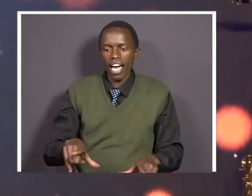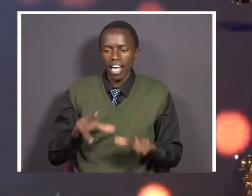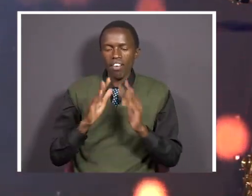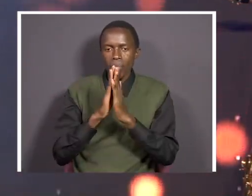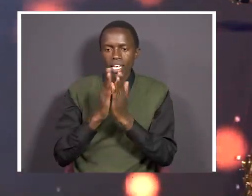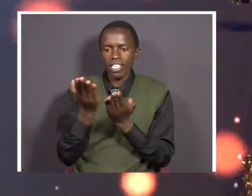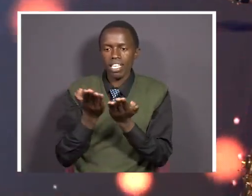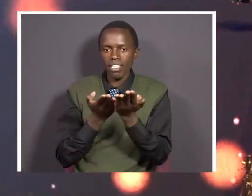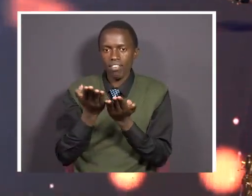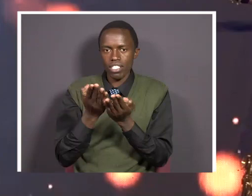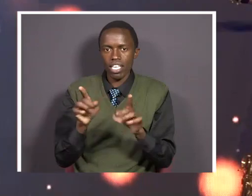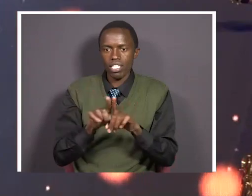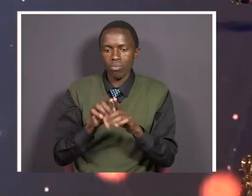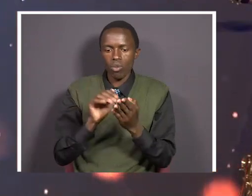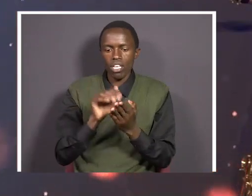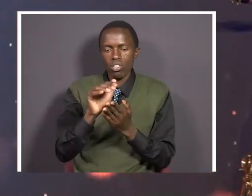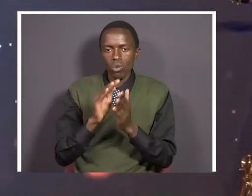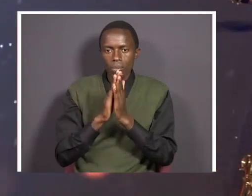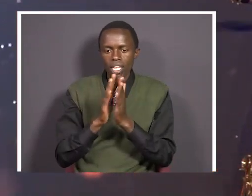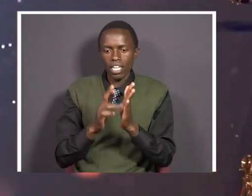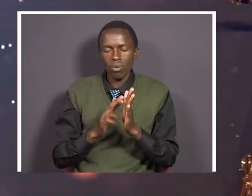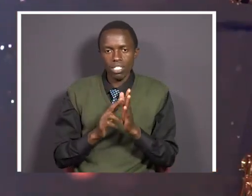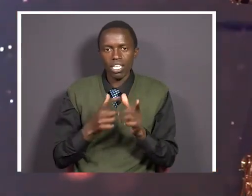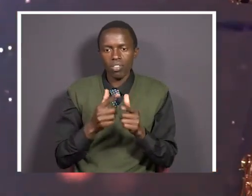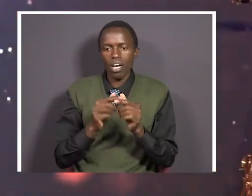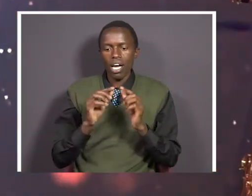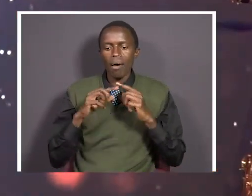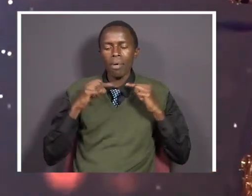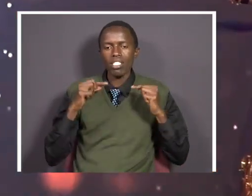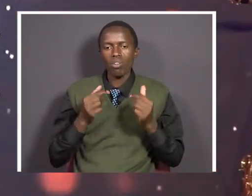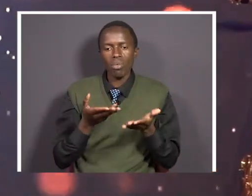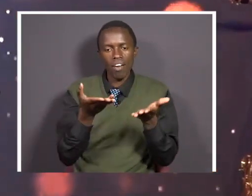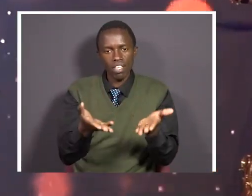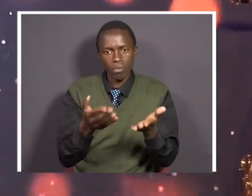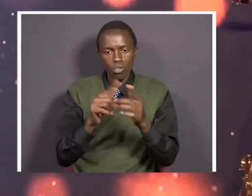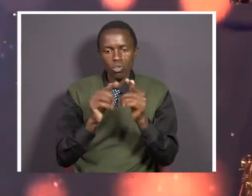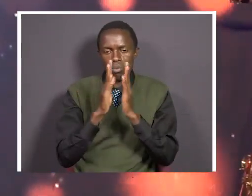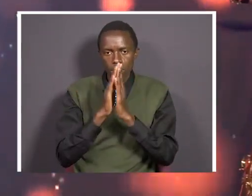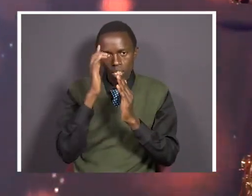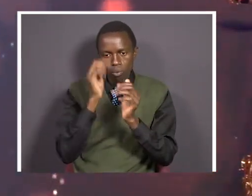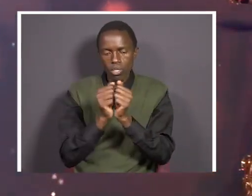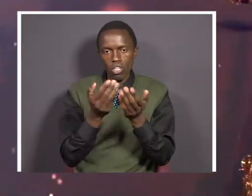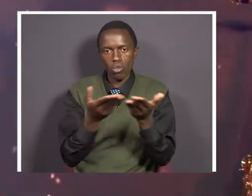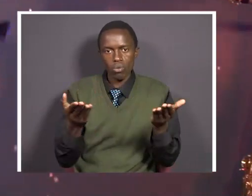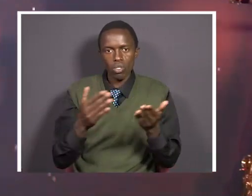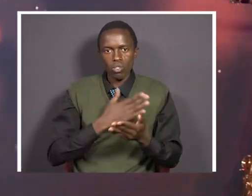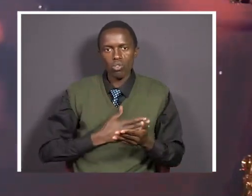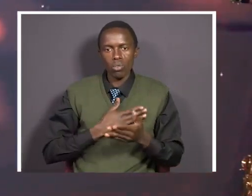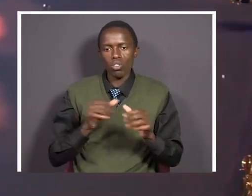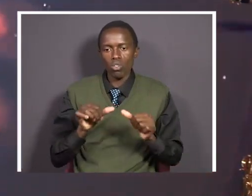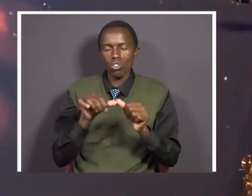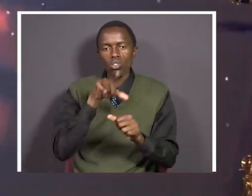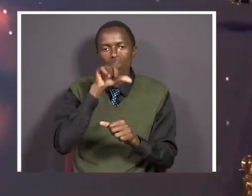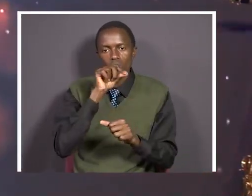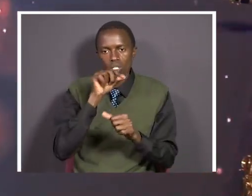prayer service. And you can send in your prayer requests and our pastors will be available to pray with you. So please keep